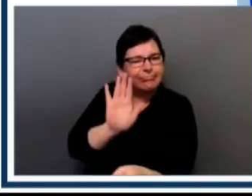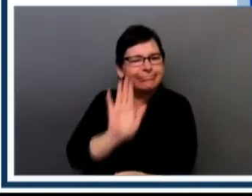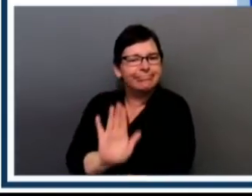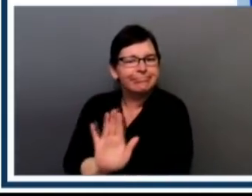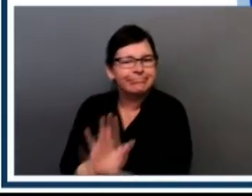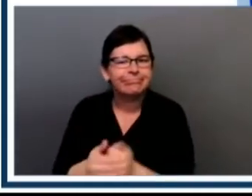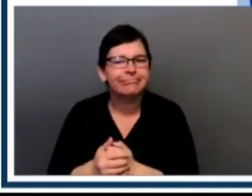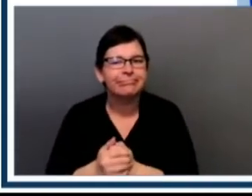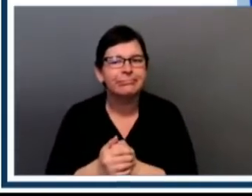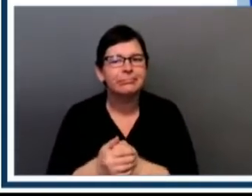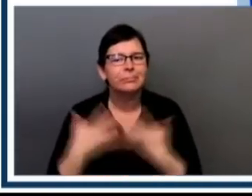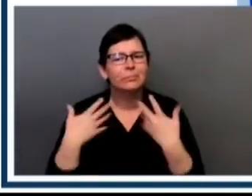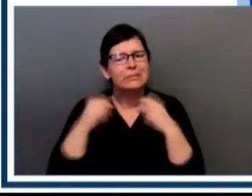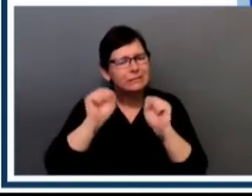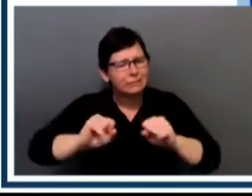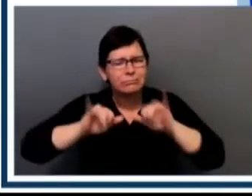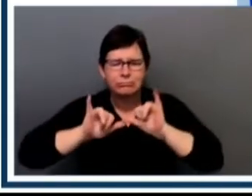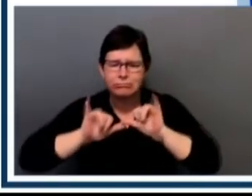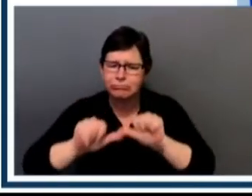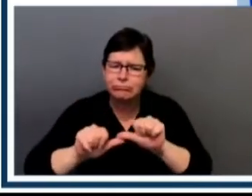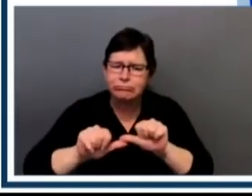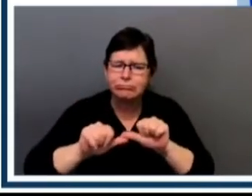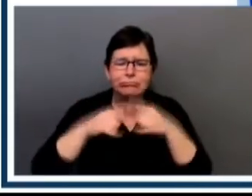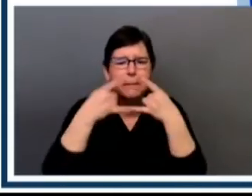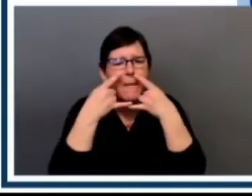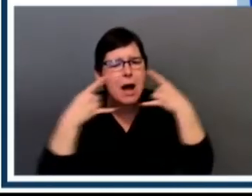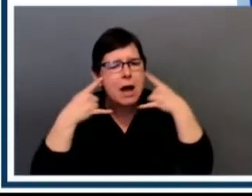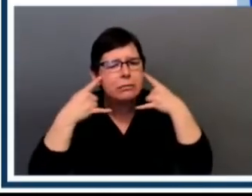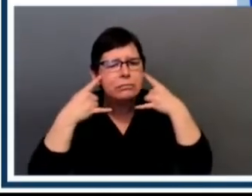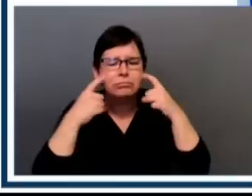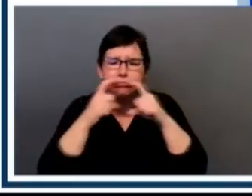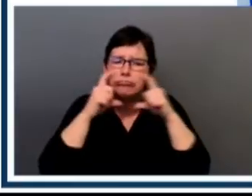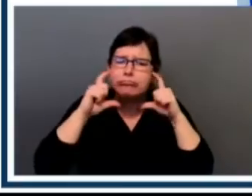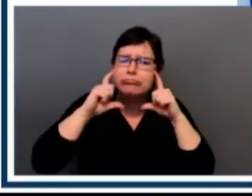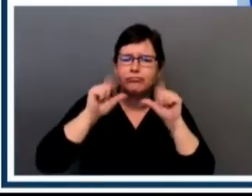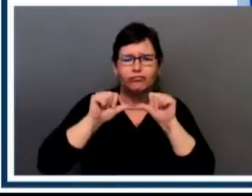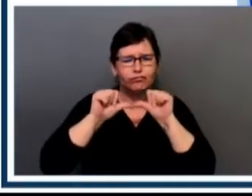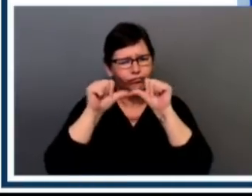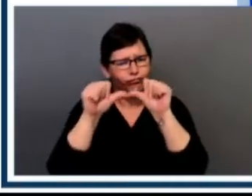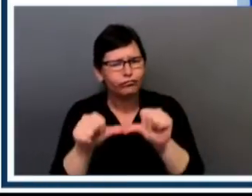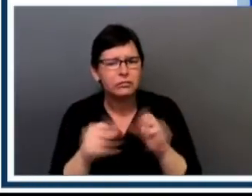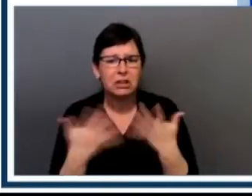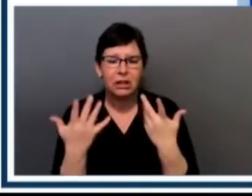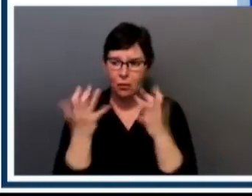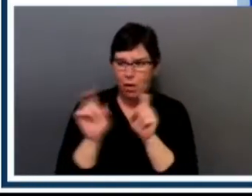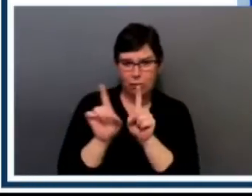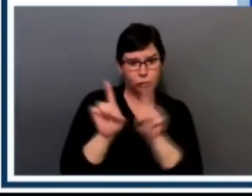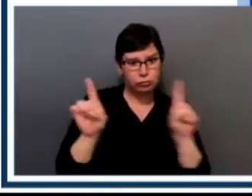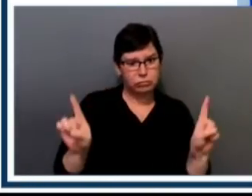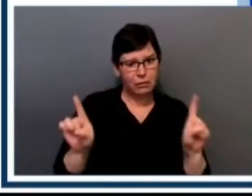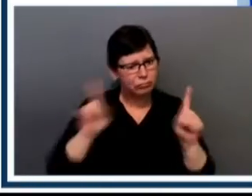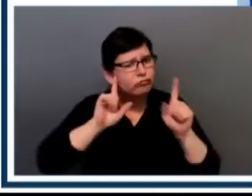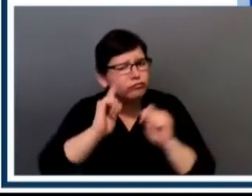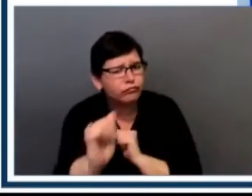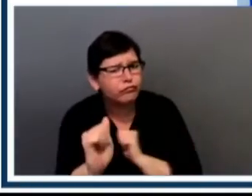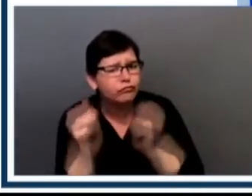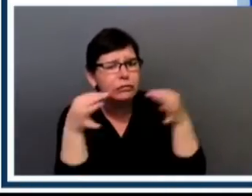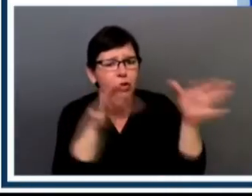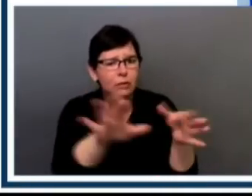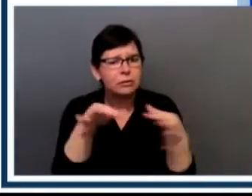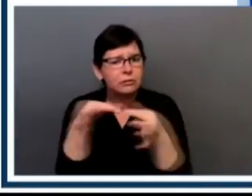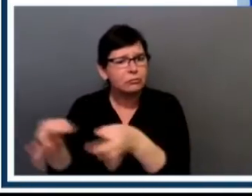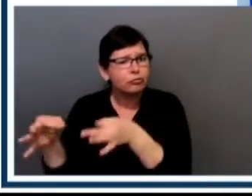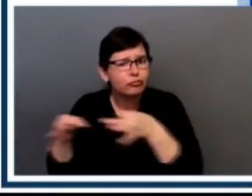impacts. And now people have the tools that they can use to protect themselves. And we are at a point where